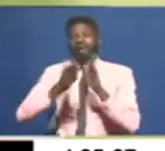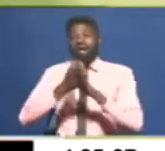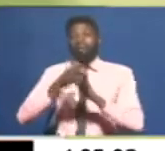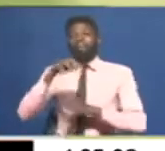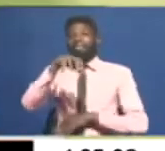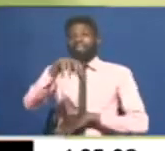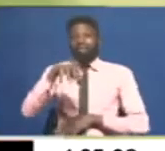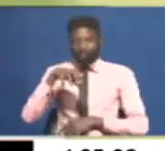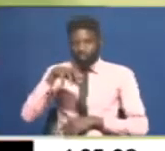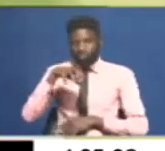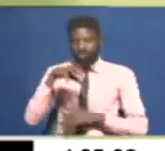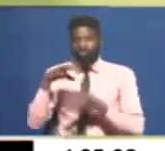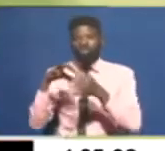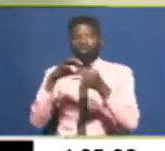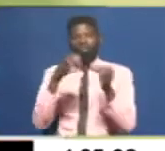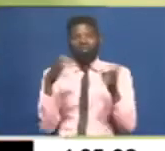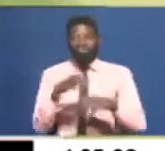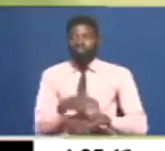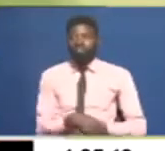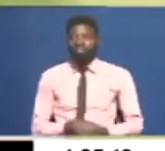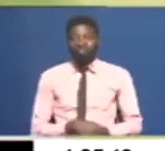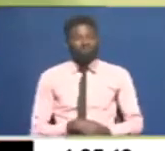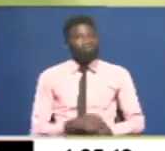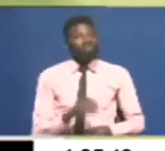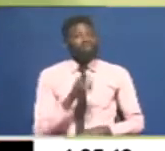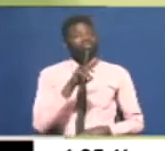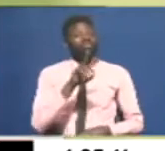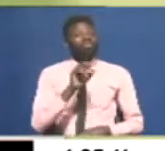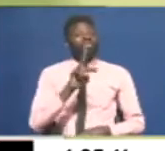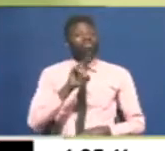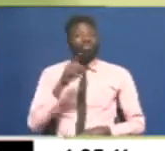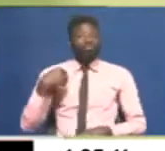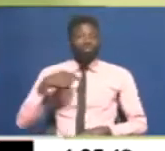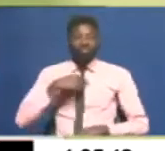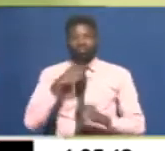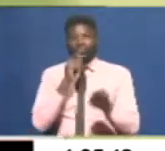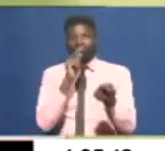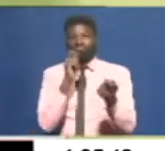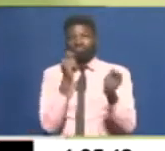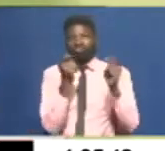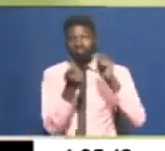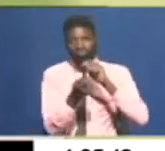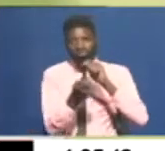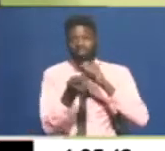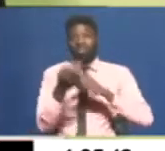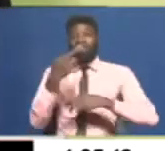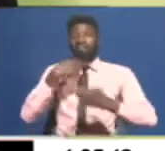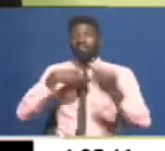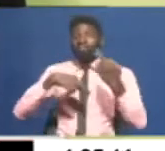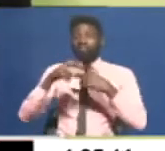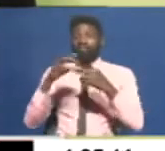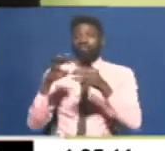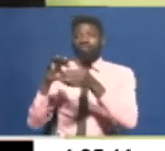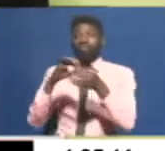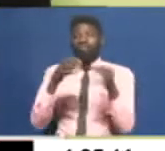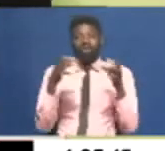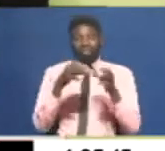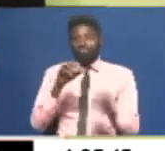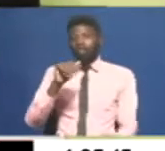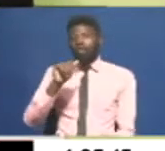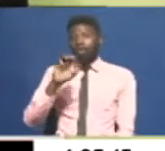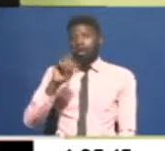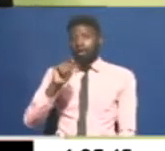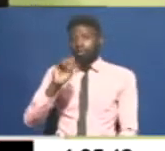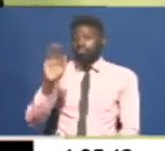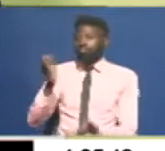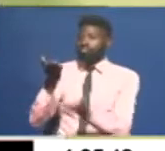2021, we had a review of the Cooperative Act. We have the cooperative bill before Parliament now.